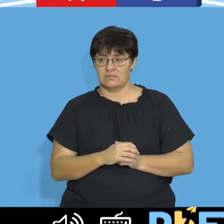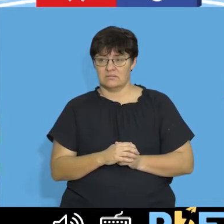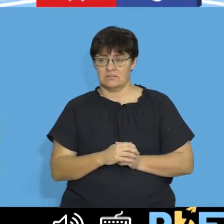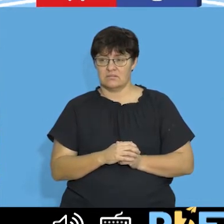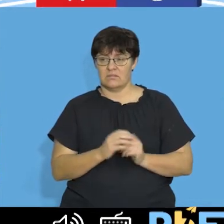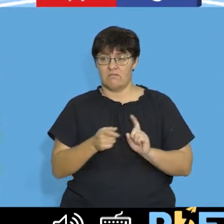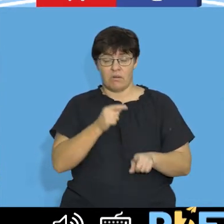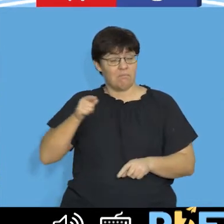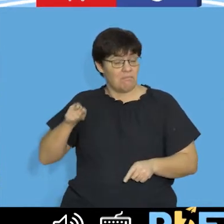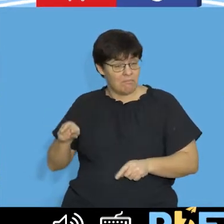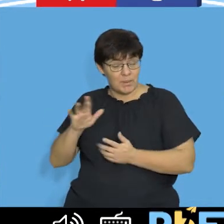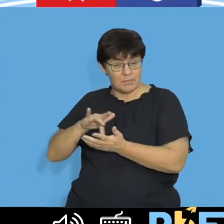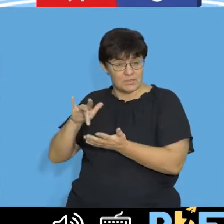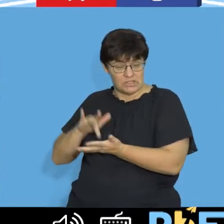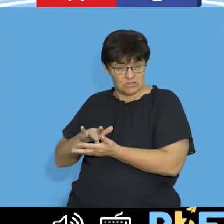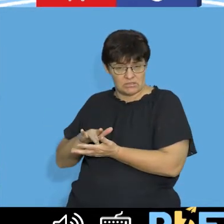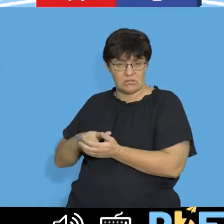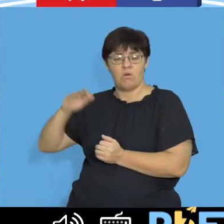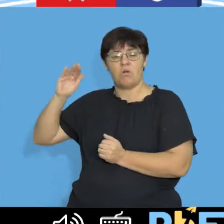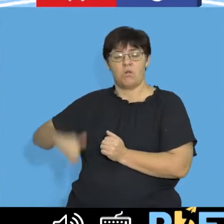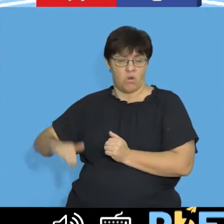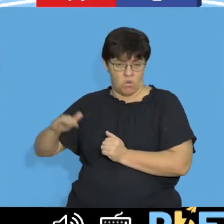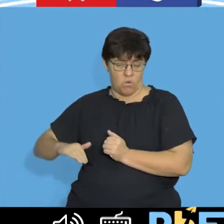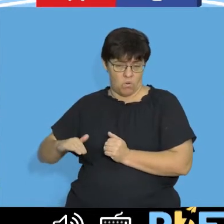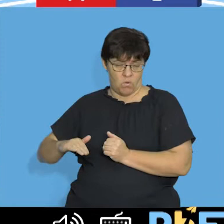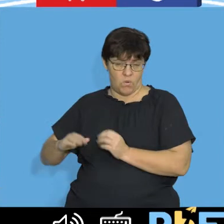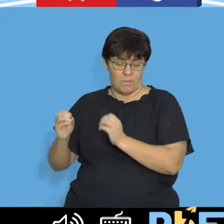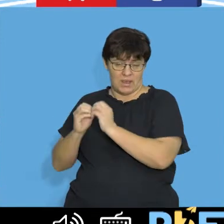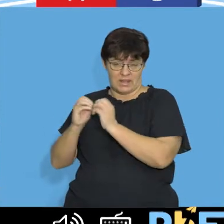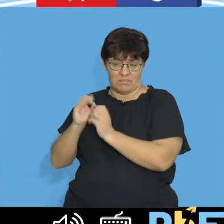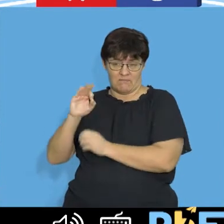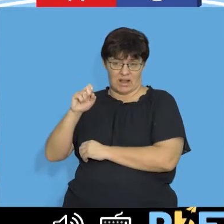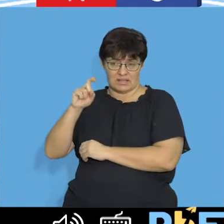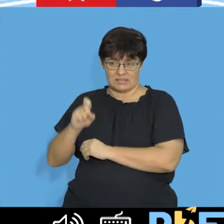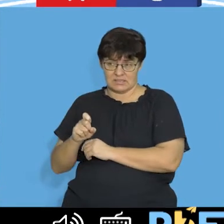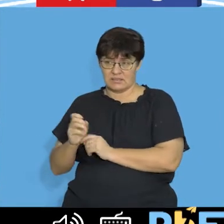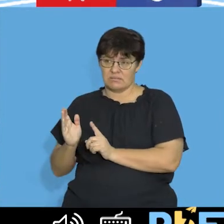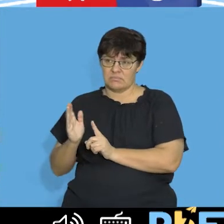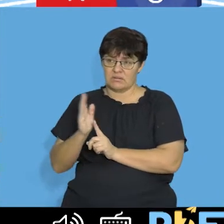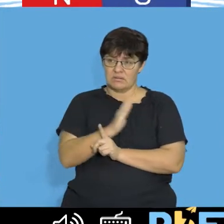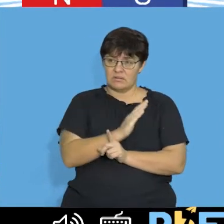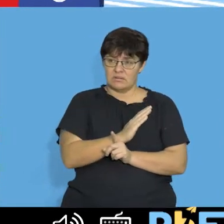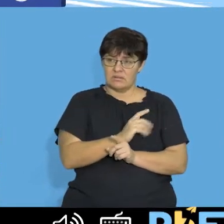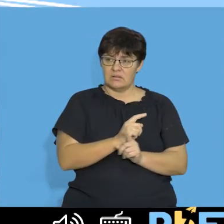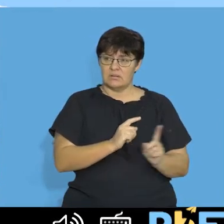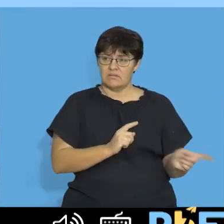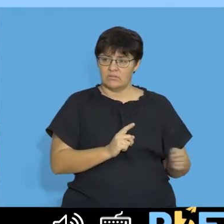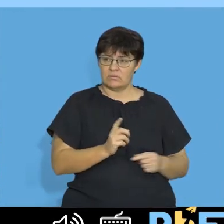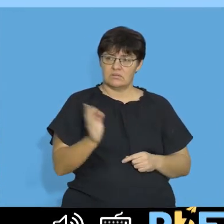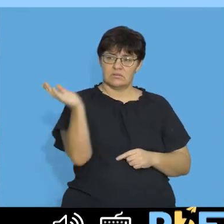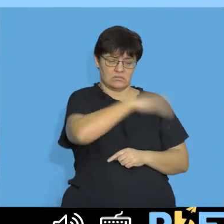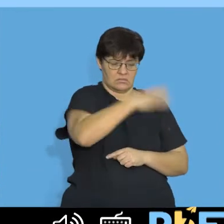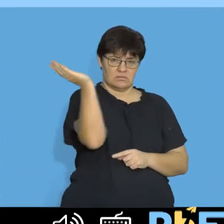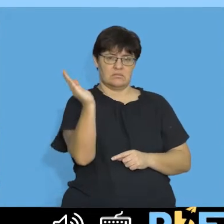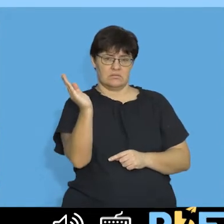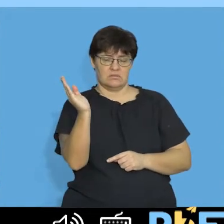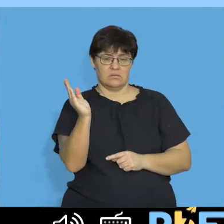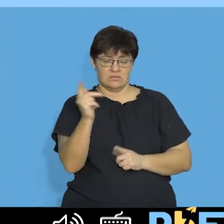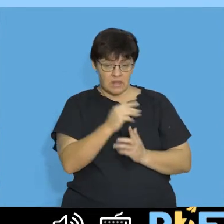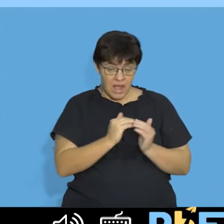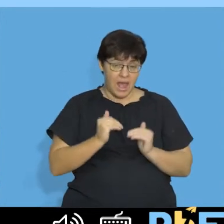From that position, low magnetic flux, watch what happens to the needle as I do this. High